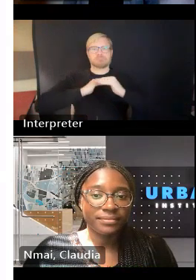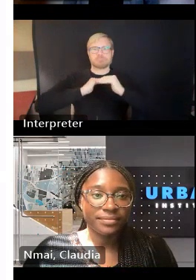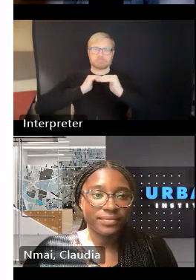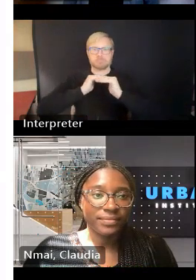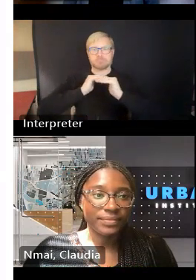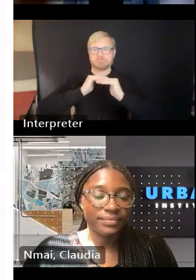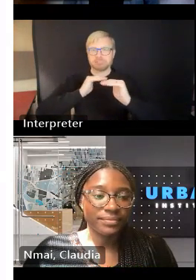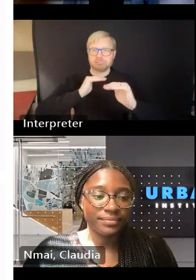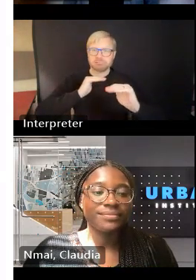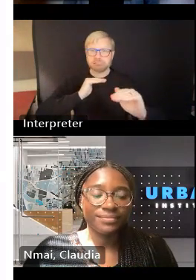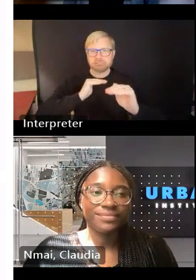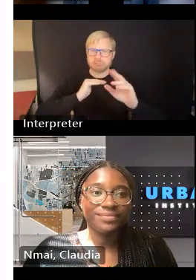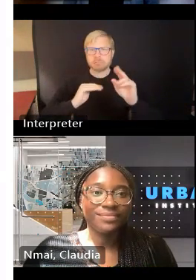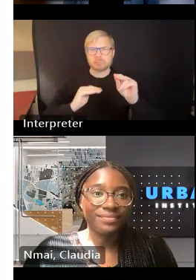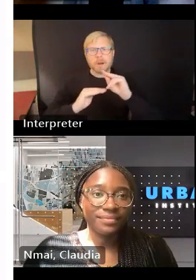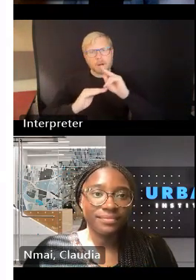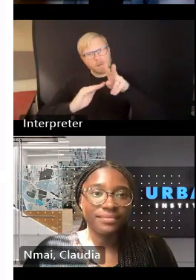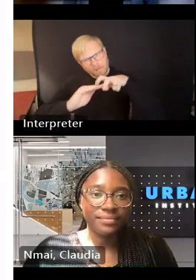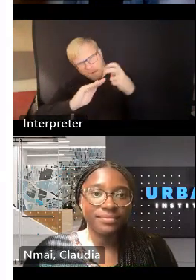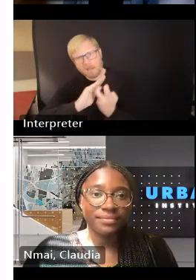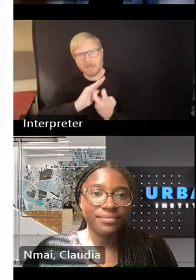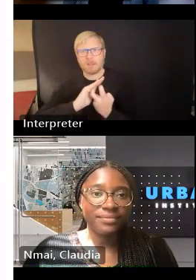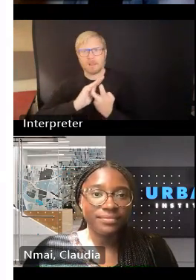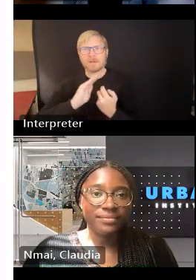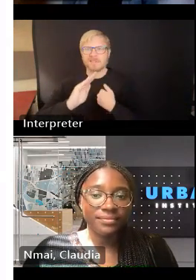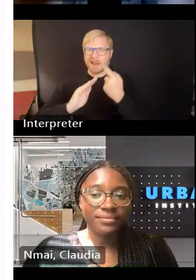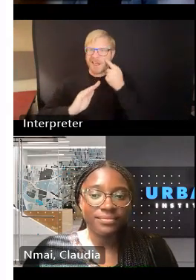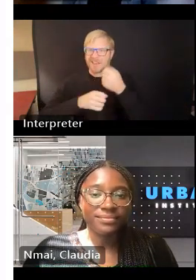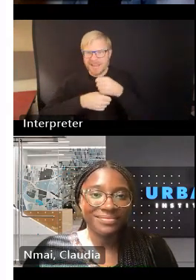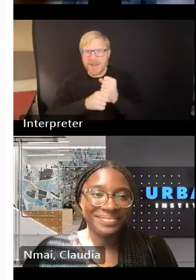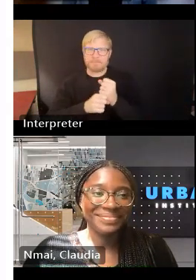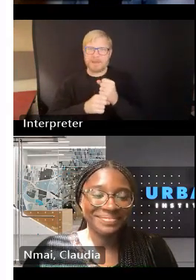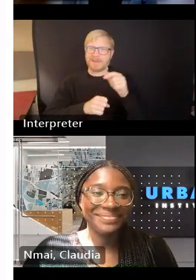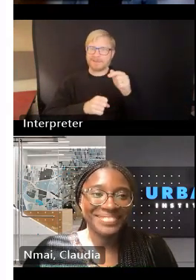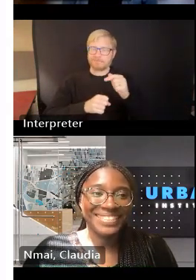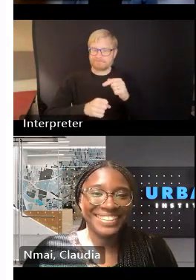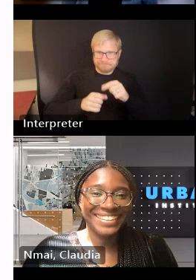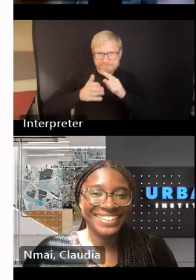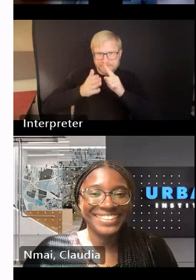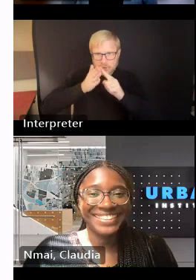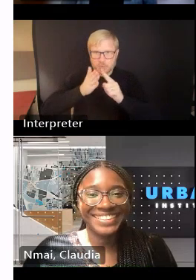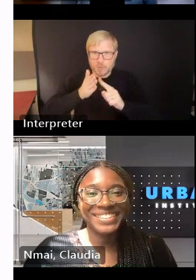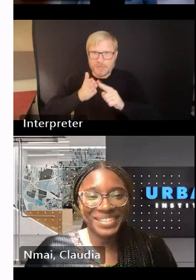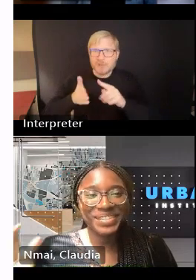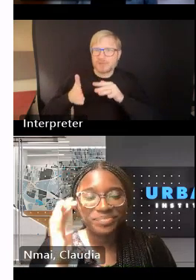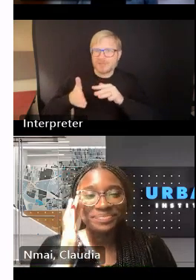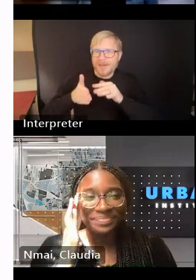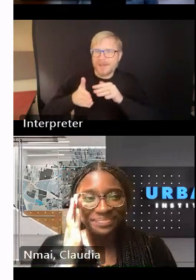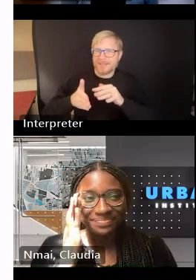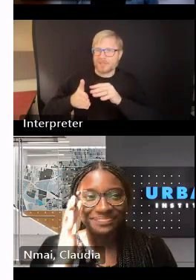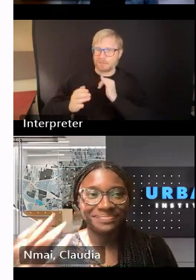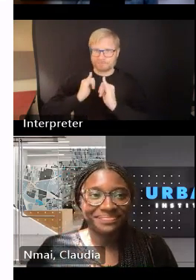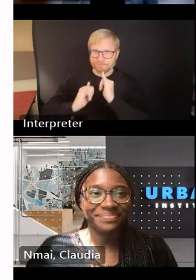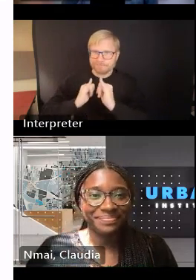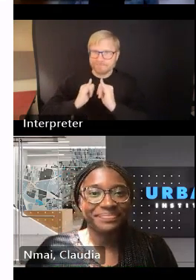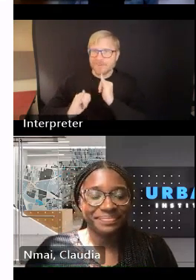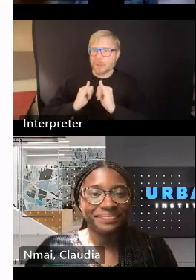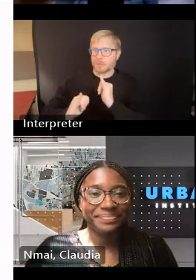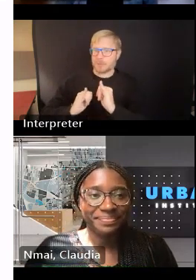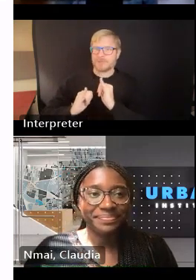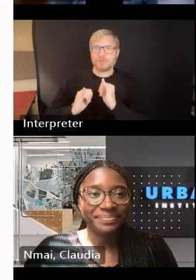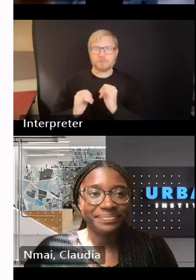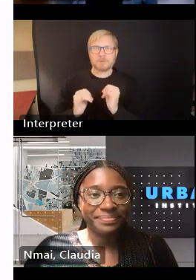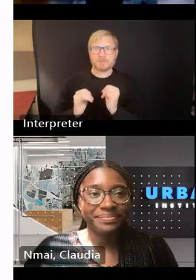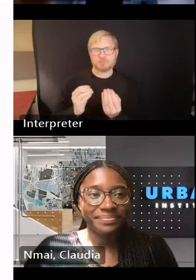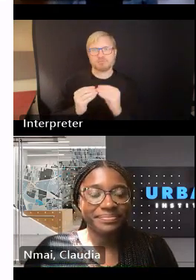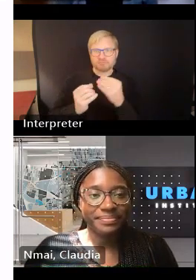made it stronger, made the, I hope, information stronger and more usable and pragmatic